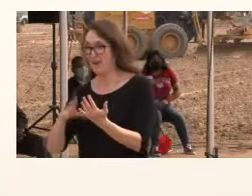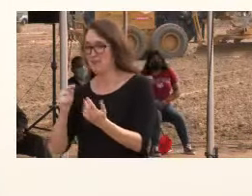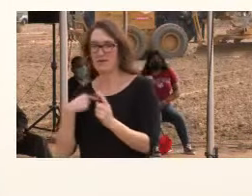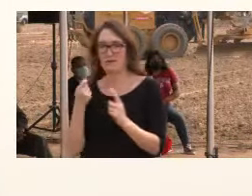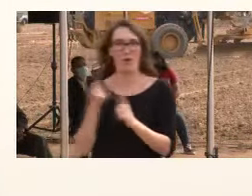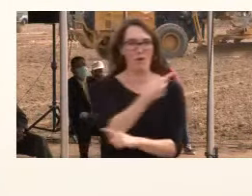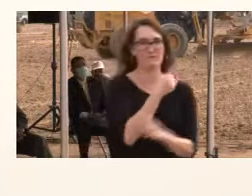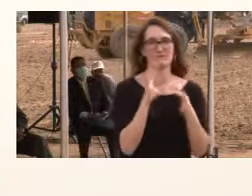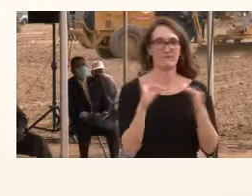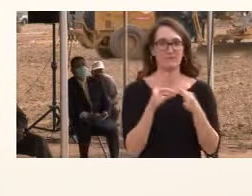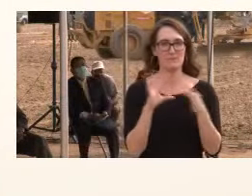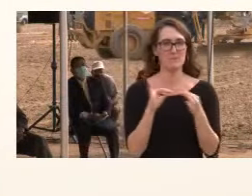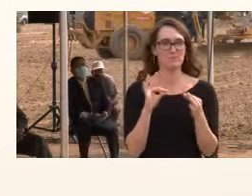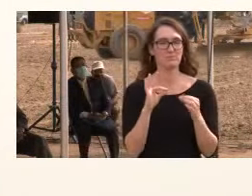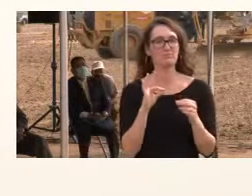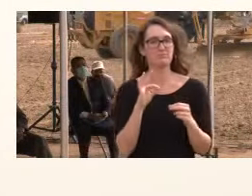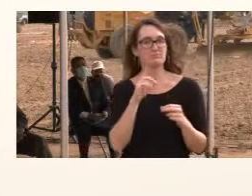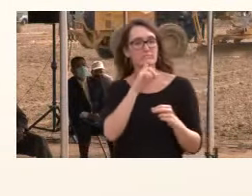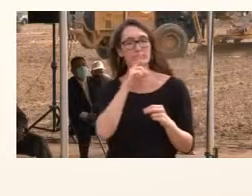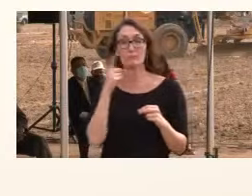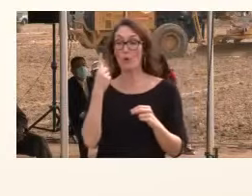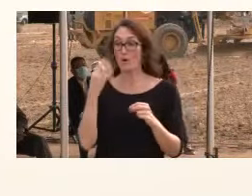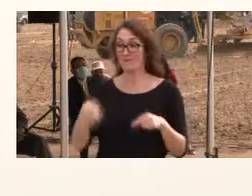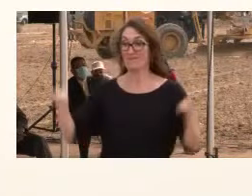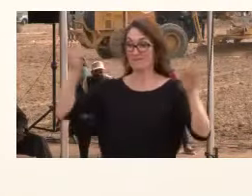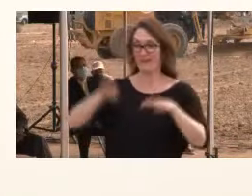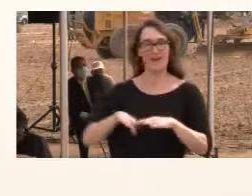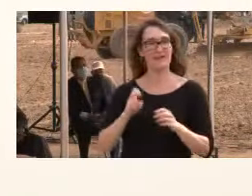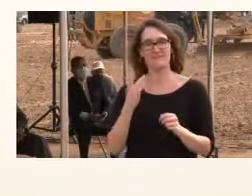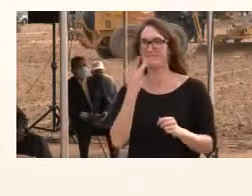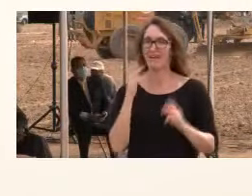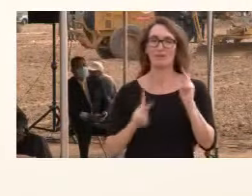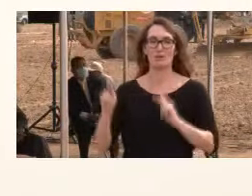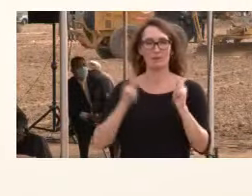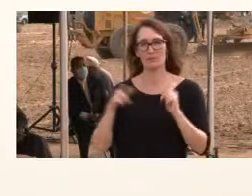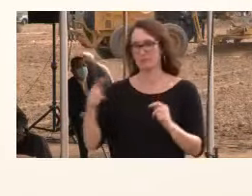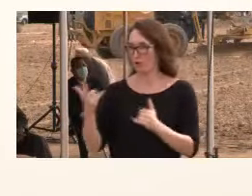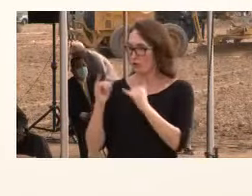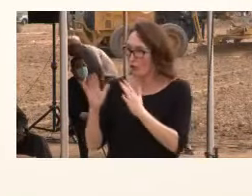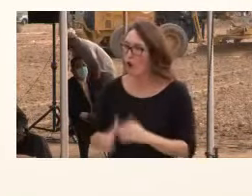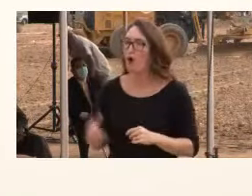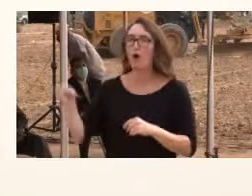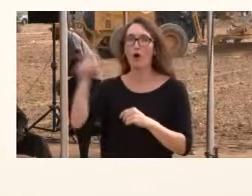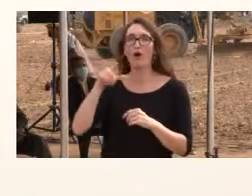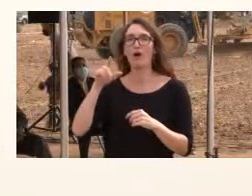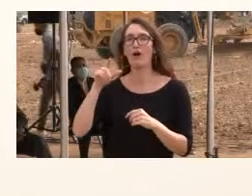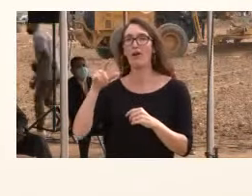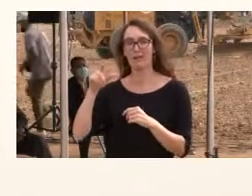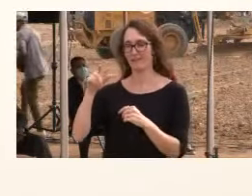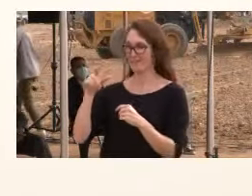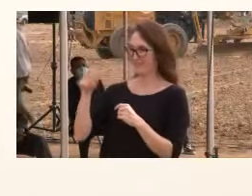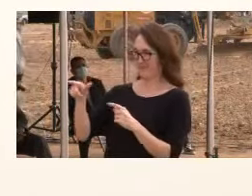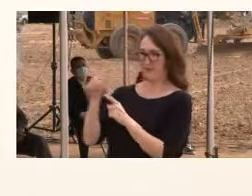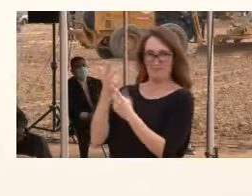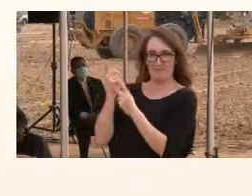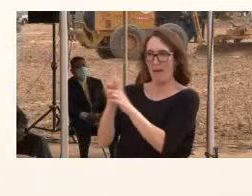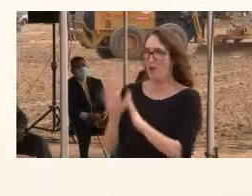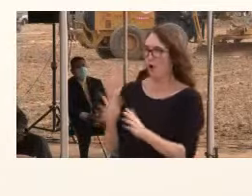to introduce one of the Valley's favorite sons, a friend, a colleague, a mentor, Dr. Joseph Castro,